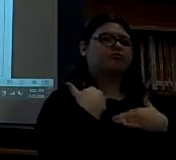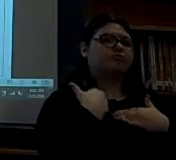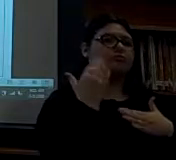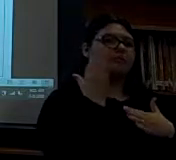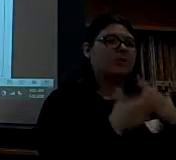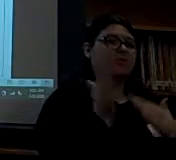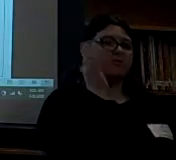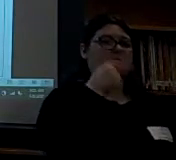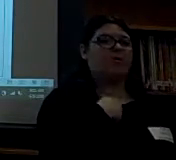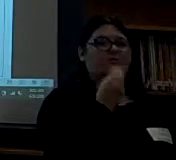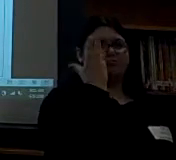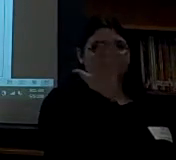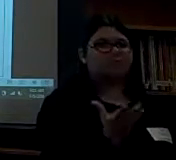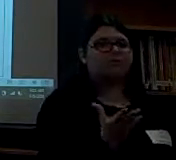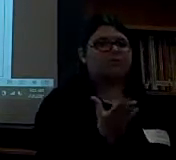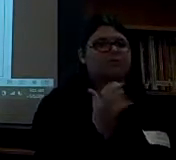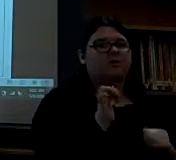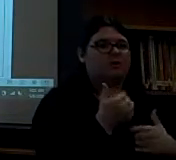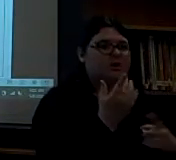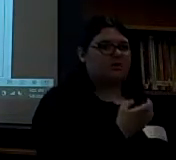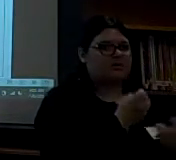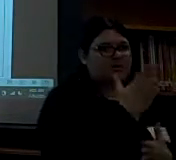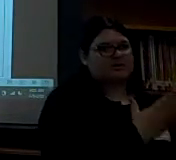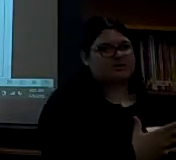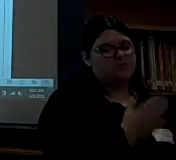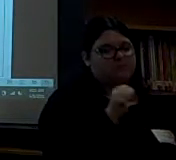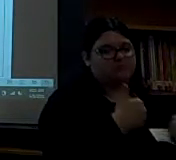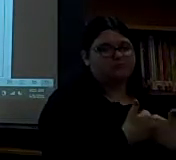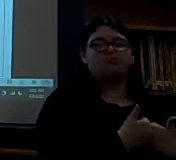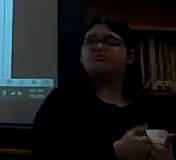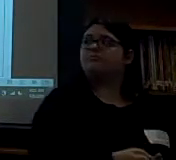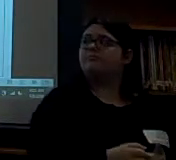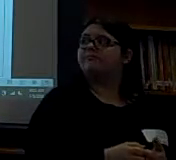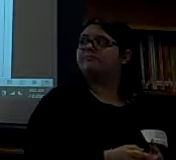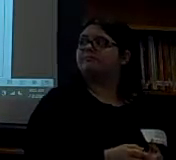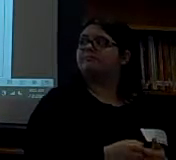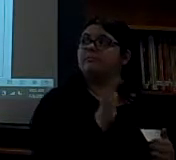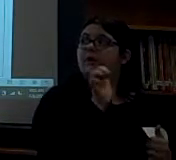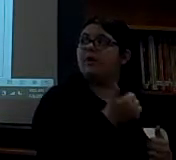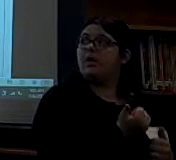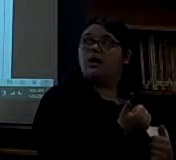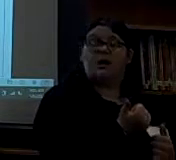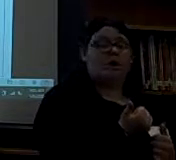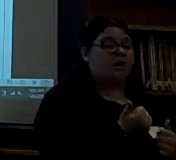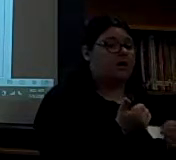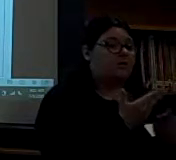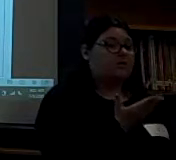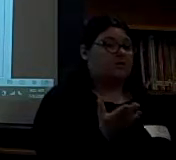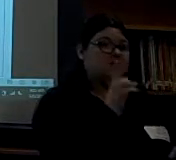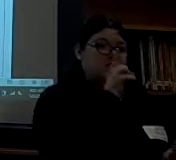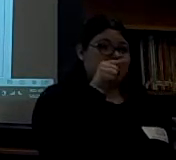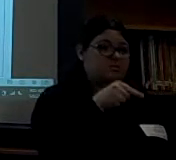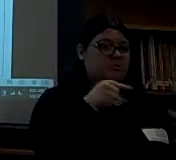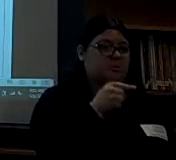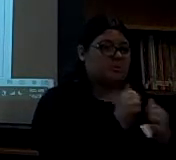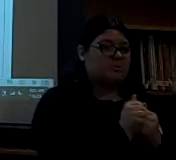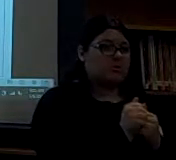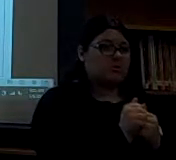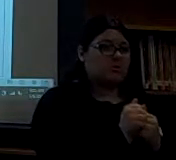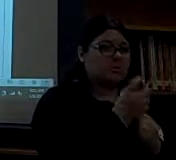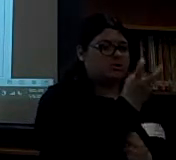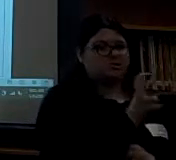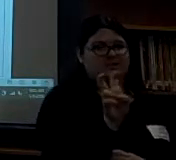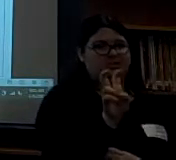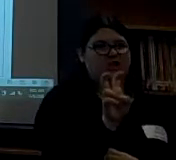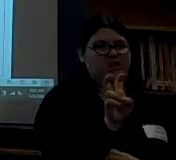end of the presentation, I will tell you how to handle some of these challenges. Another task they really struggle with is